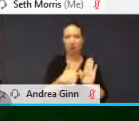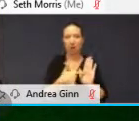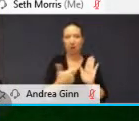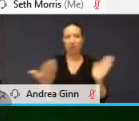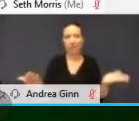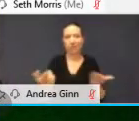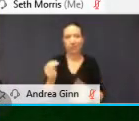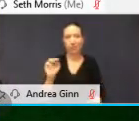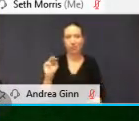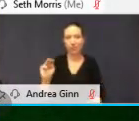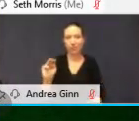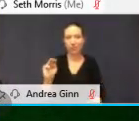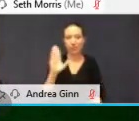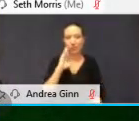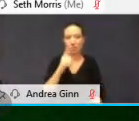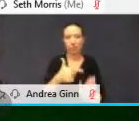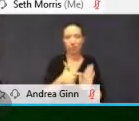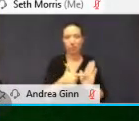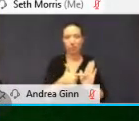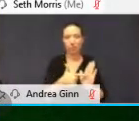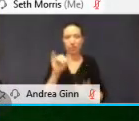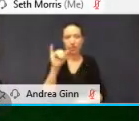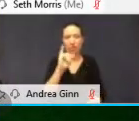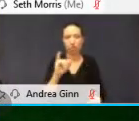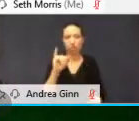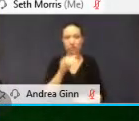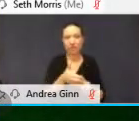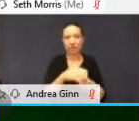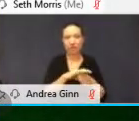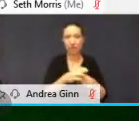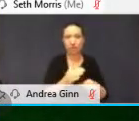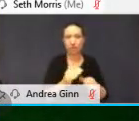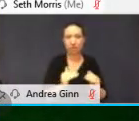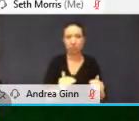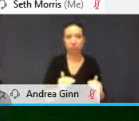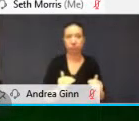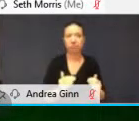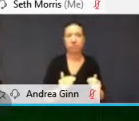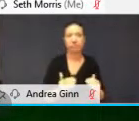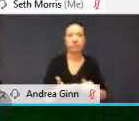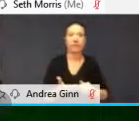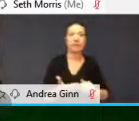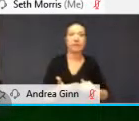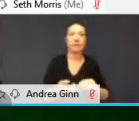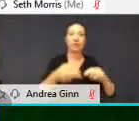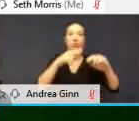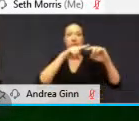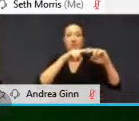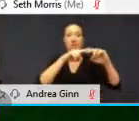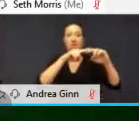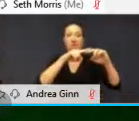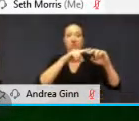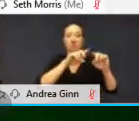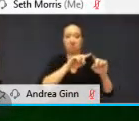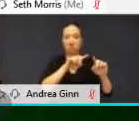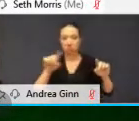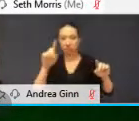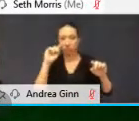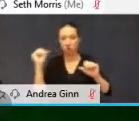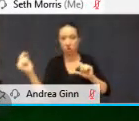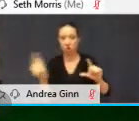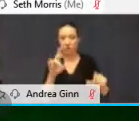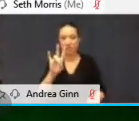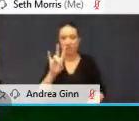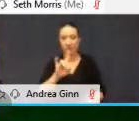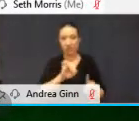the increases in insurance coverage across all 7 proposals. You can see the